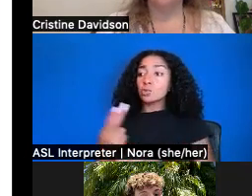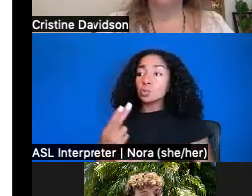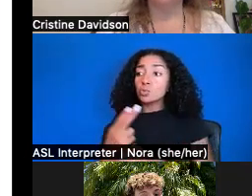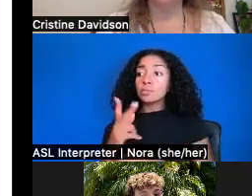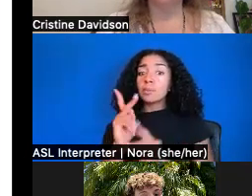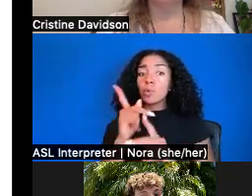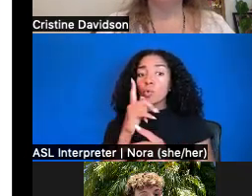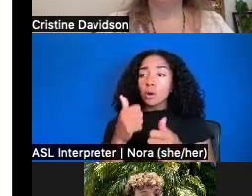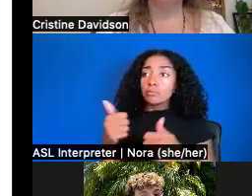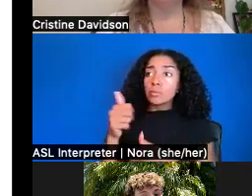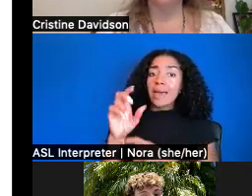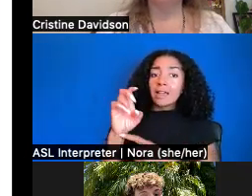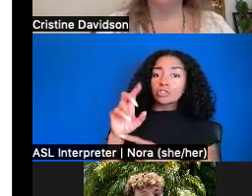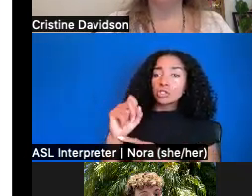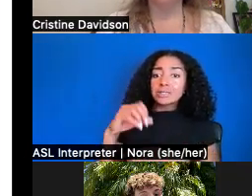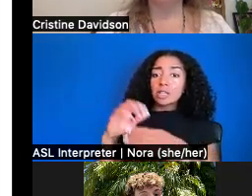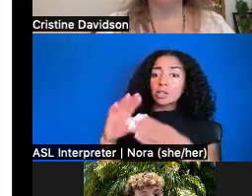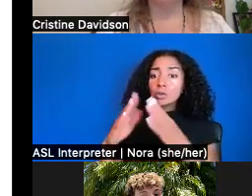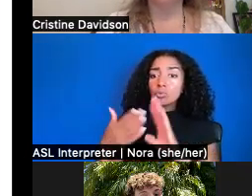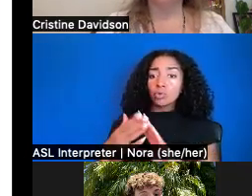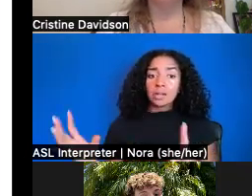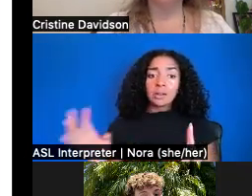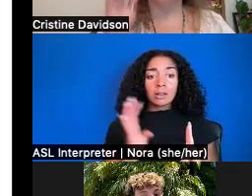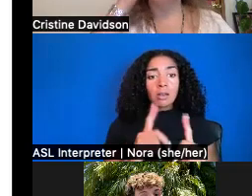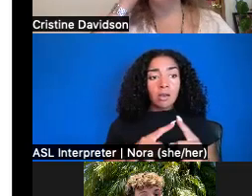So, you know, there's some tribal models